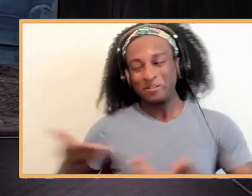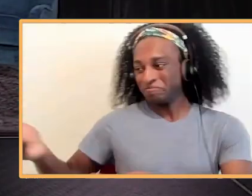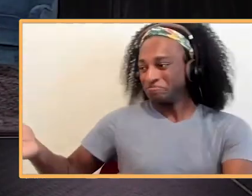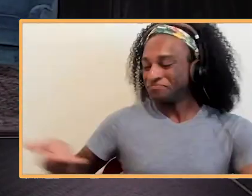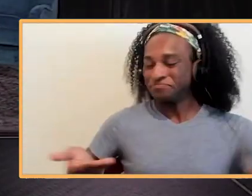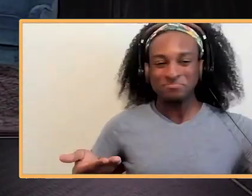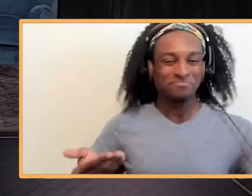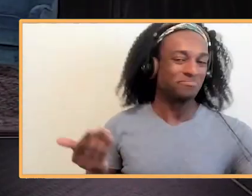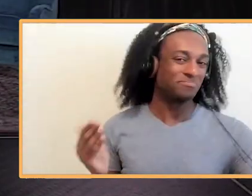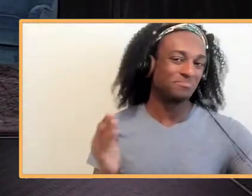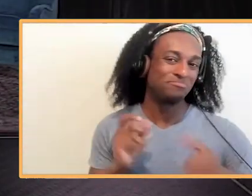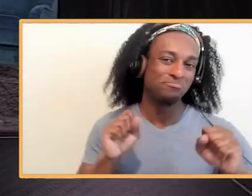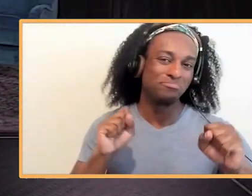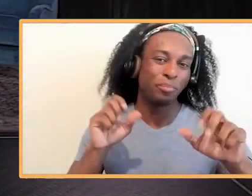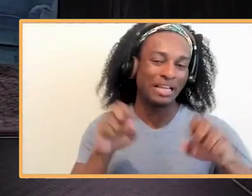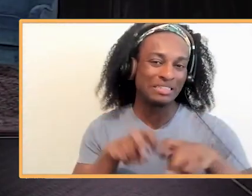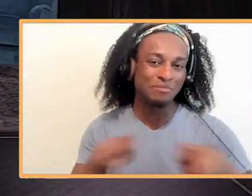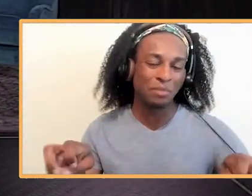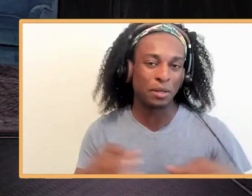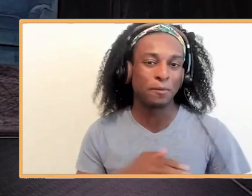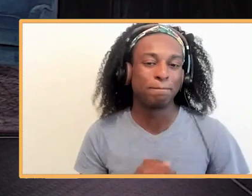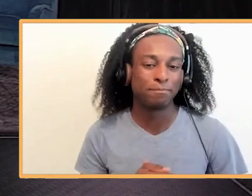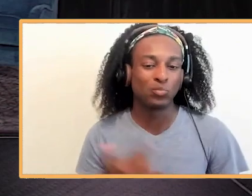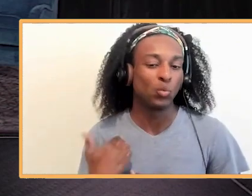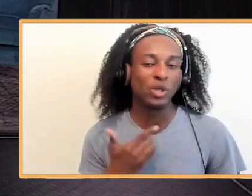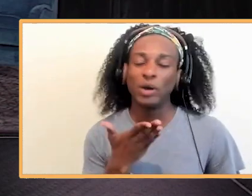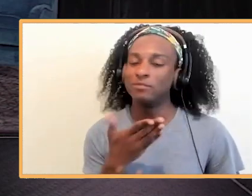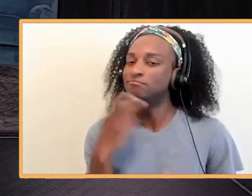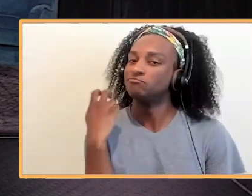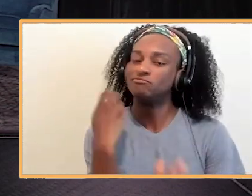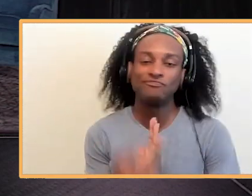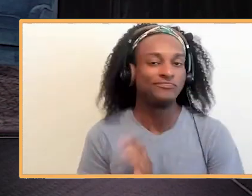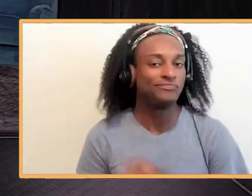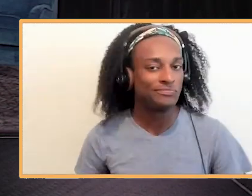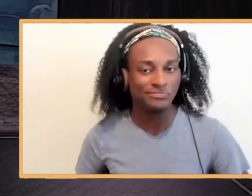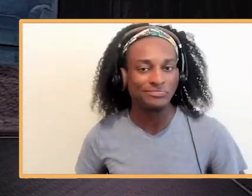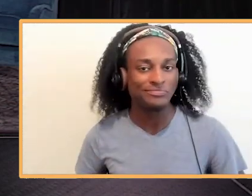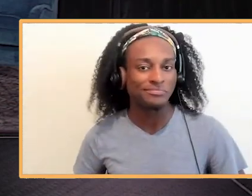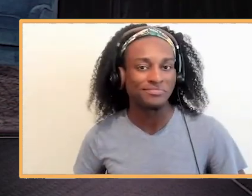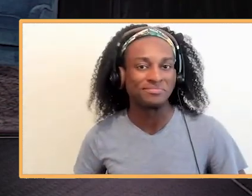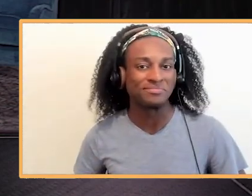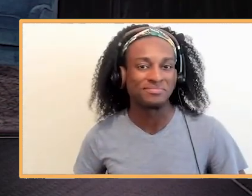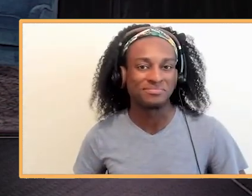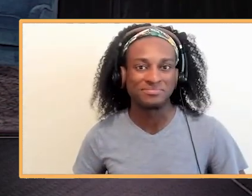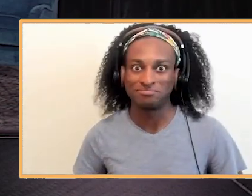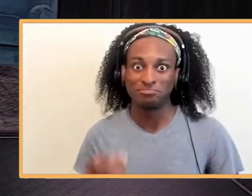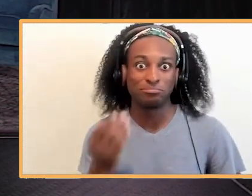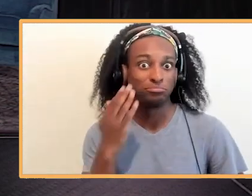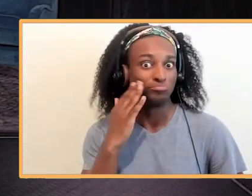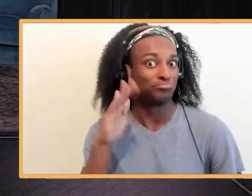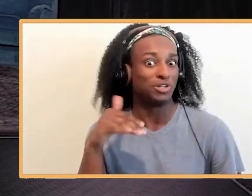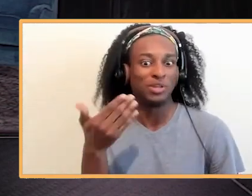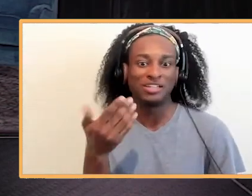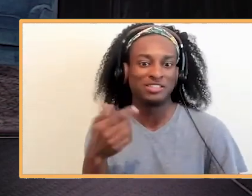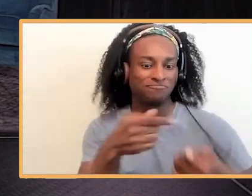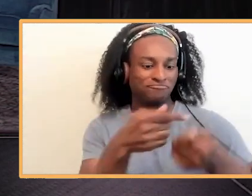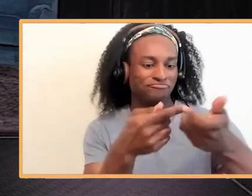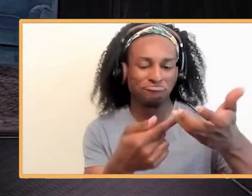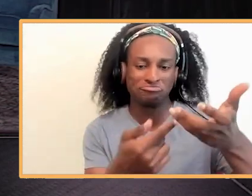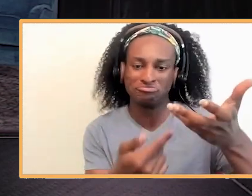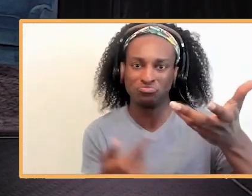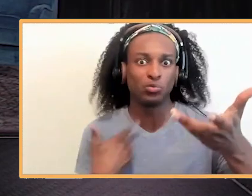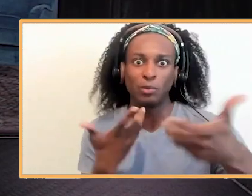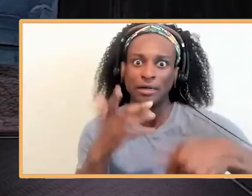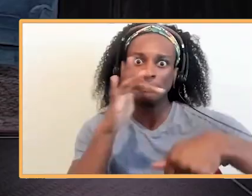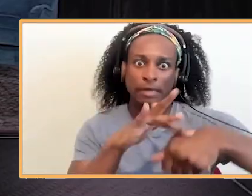panel this evening. We're going to get right into it because there's just so much to cover and we do not have enough time to do it.